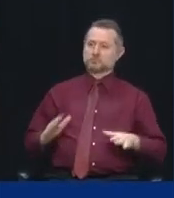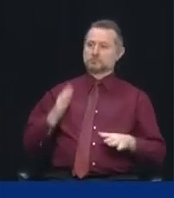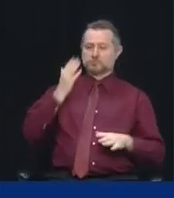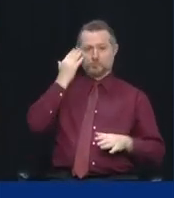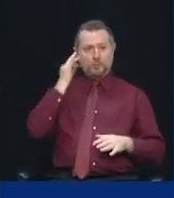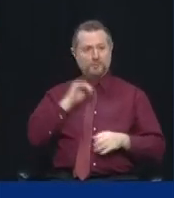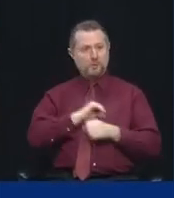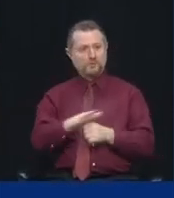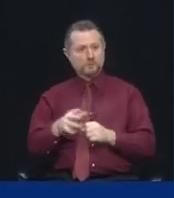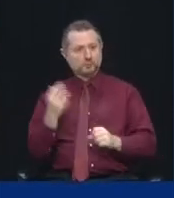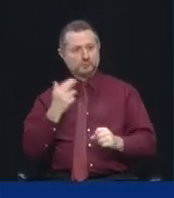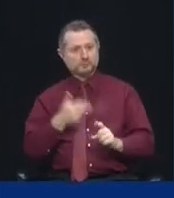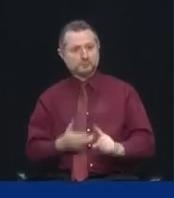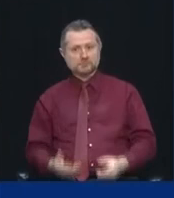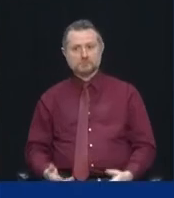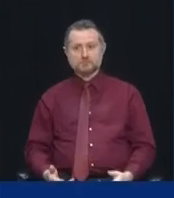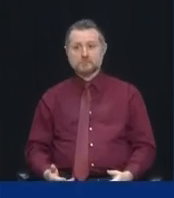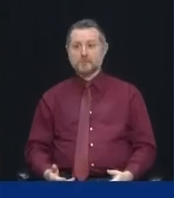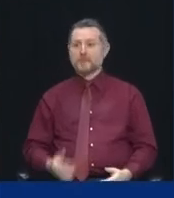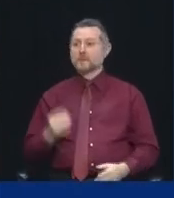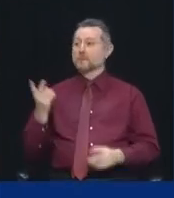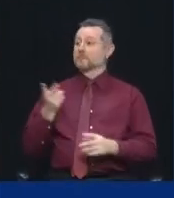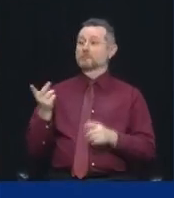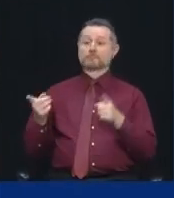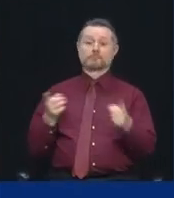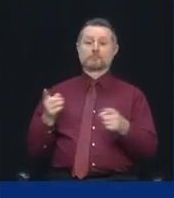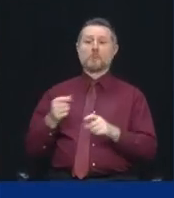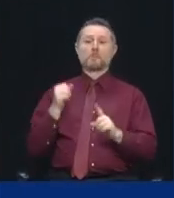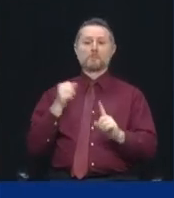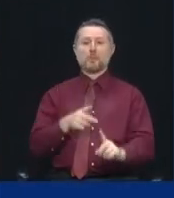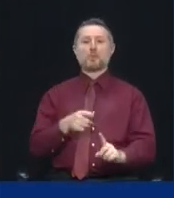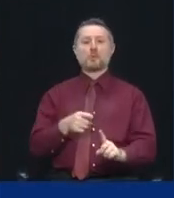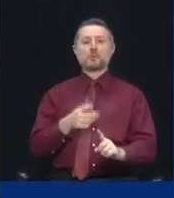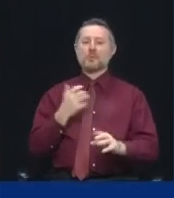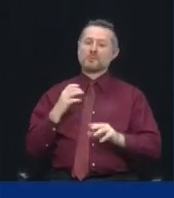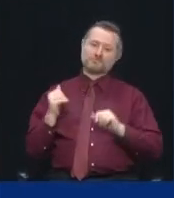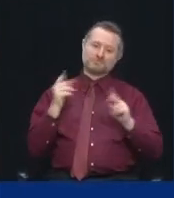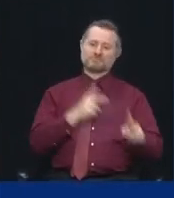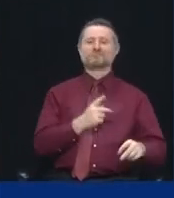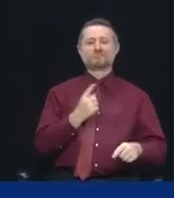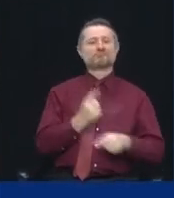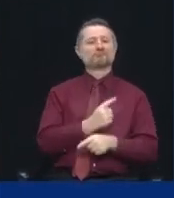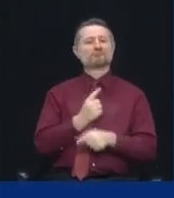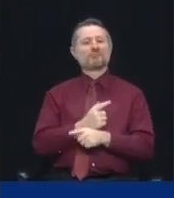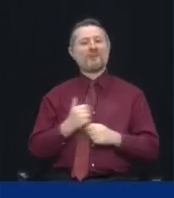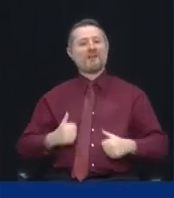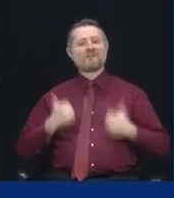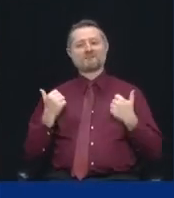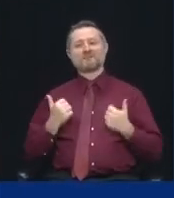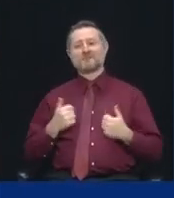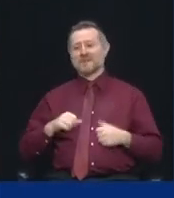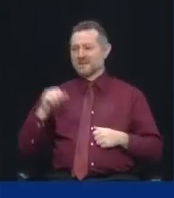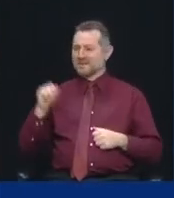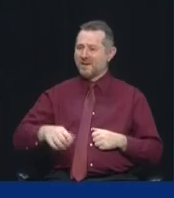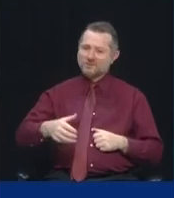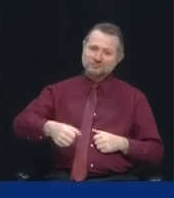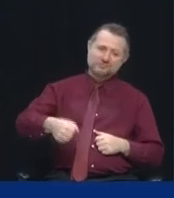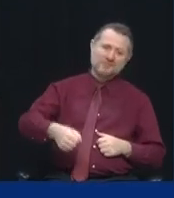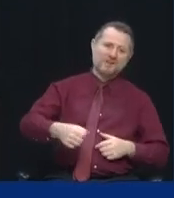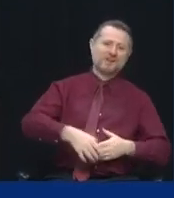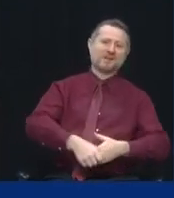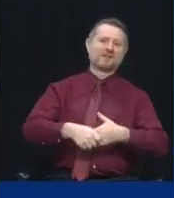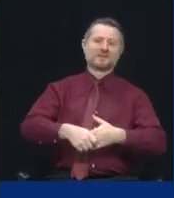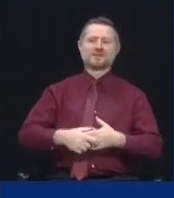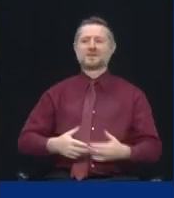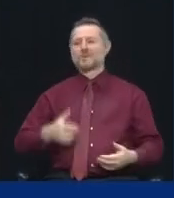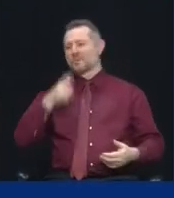So their point was both, let's get back to normal, where you can handshake and not bump